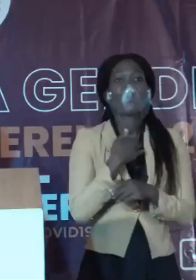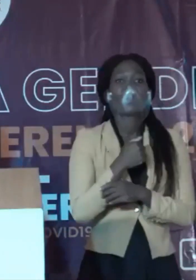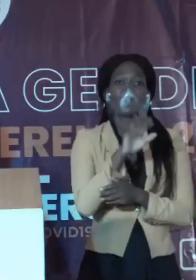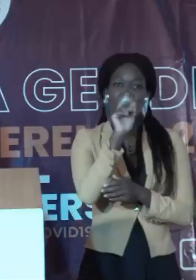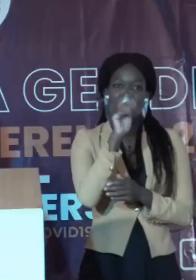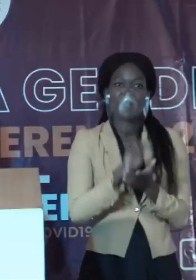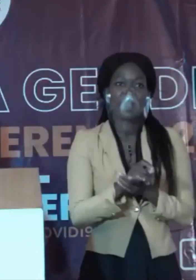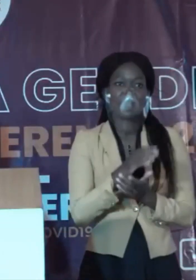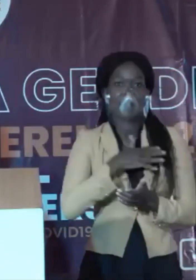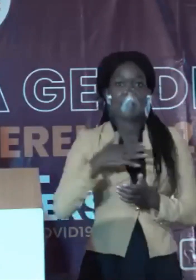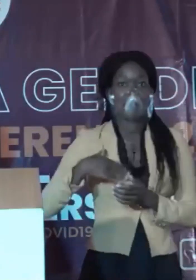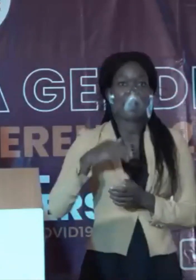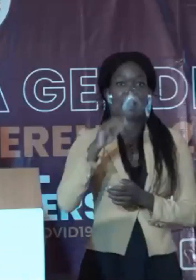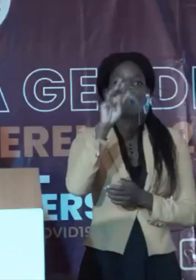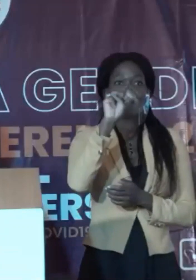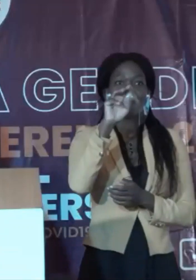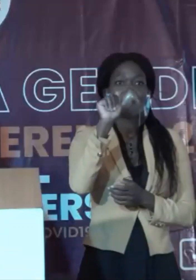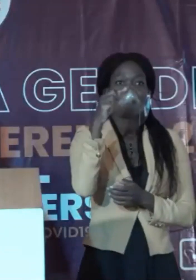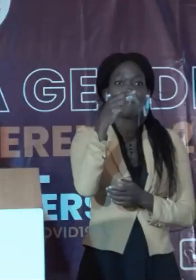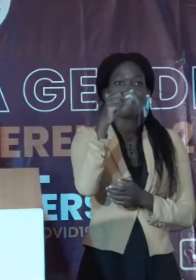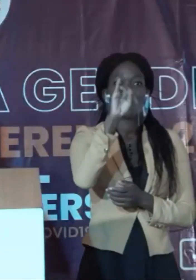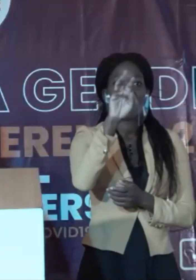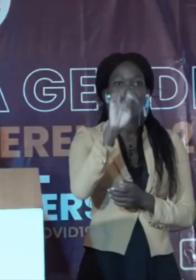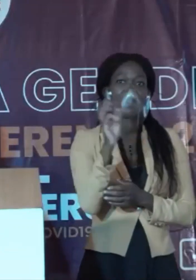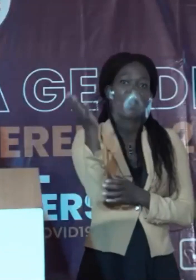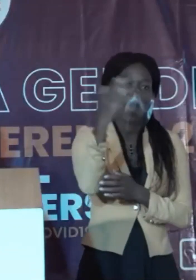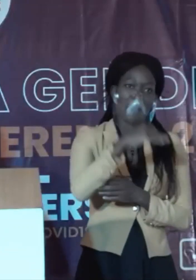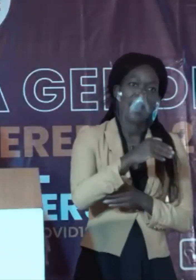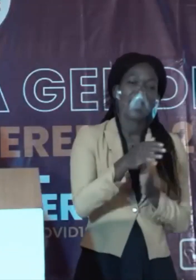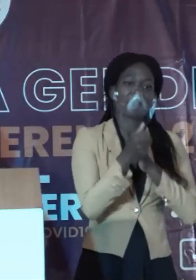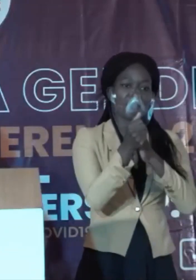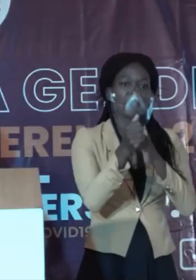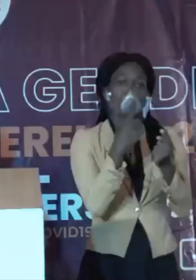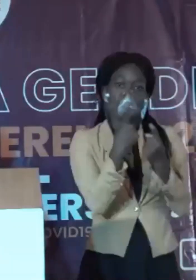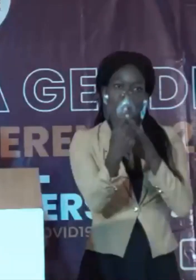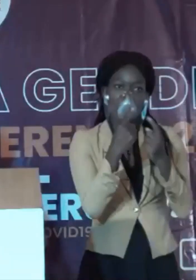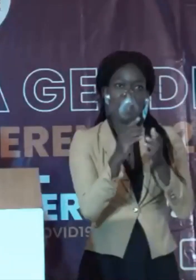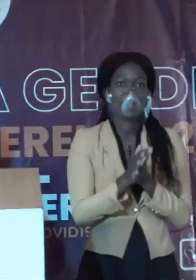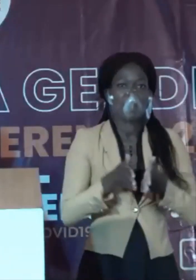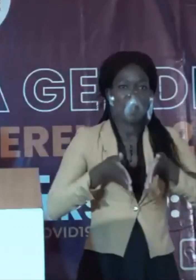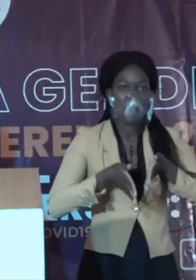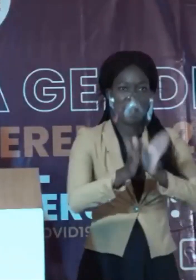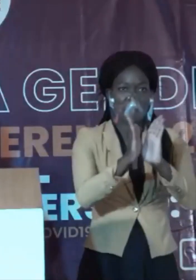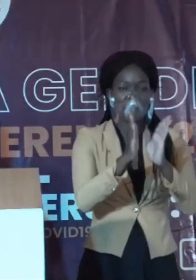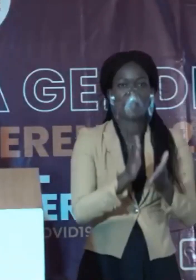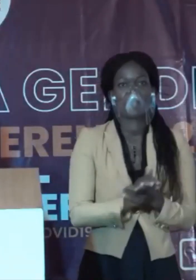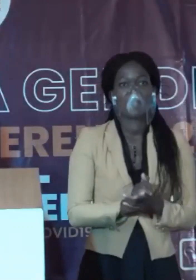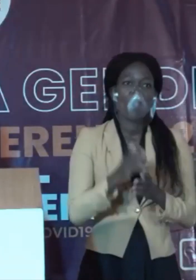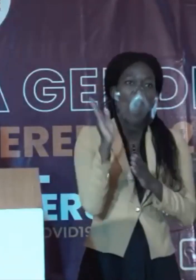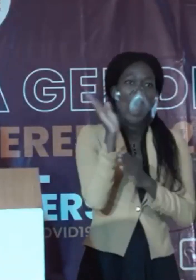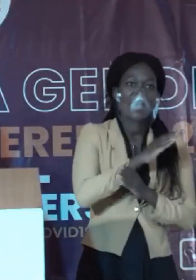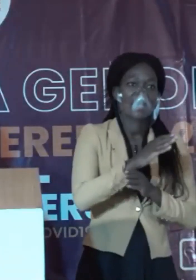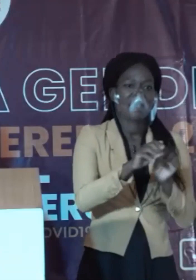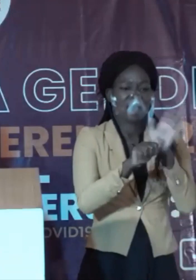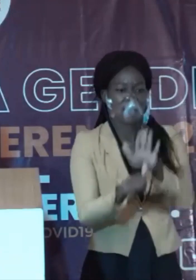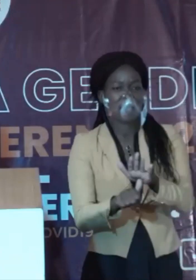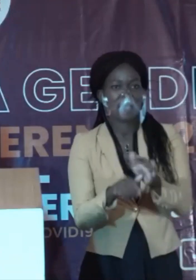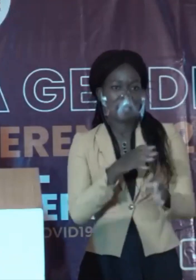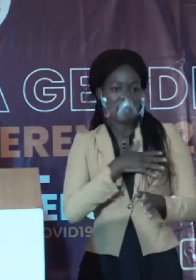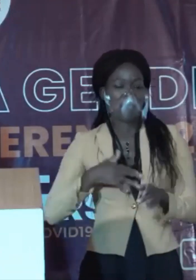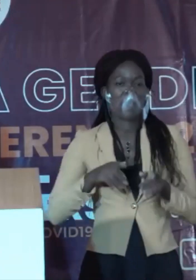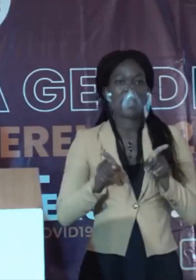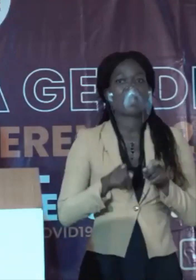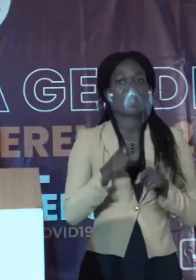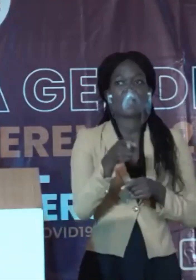Maggie Gatora-Banda to moderate our plenary on pathways for ending violence against women and